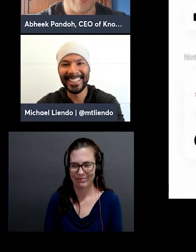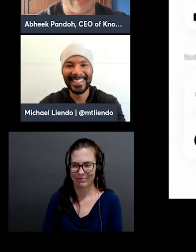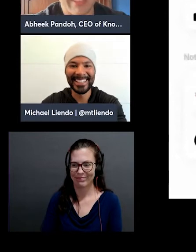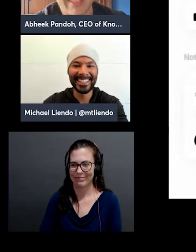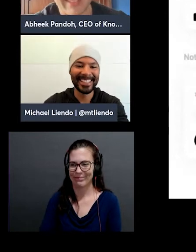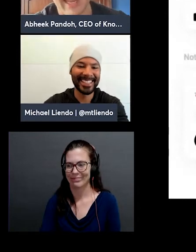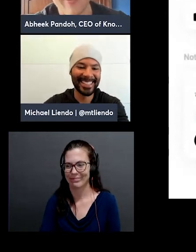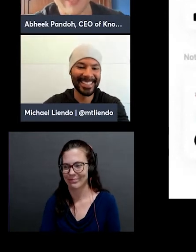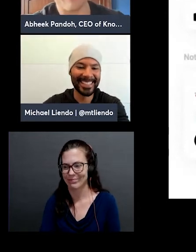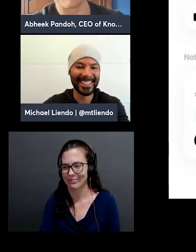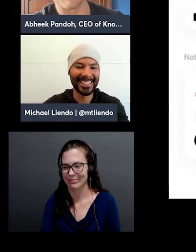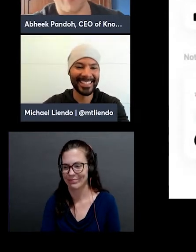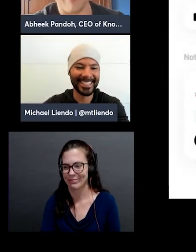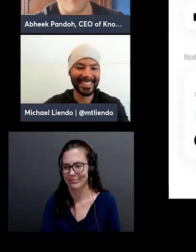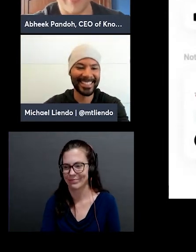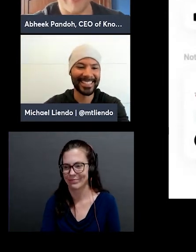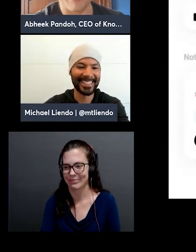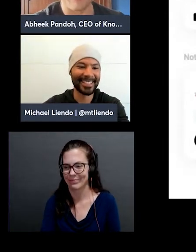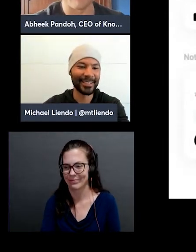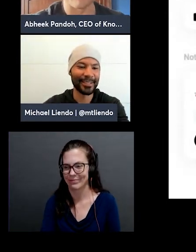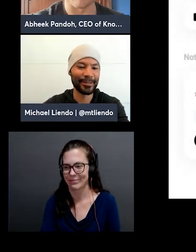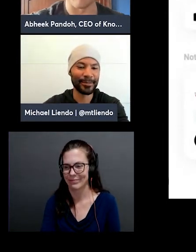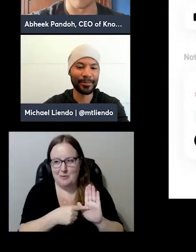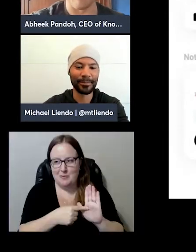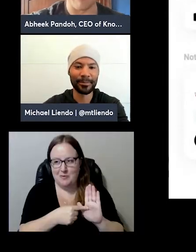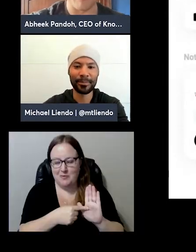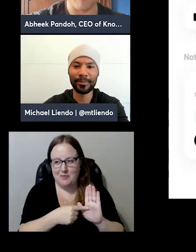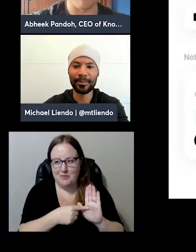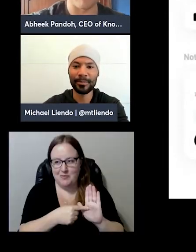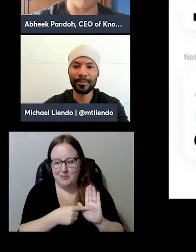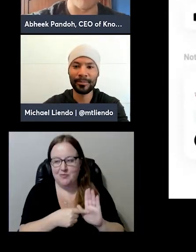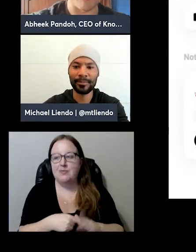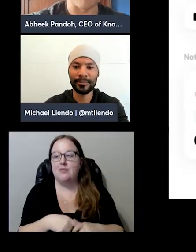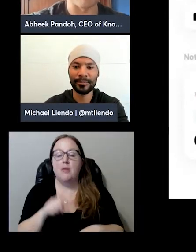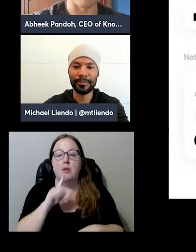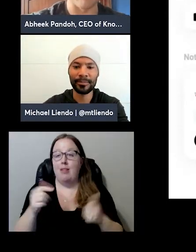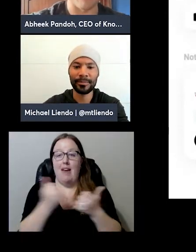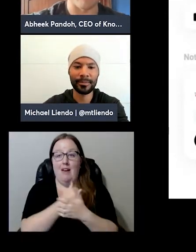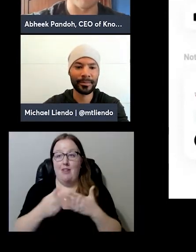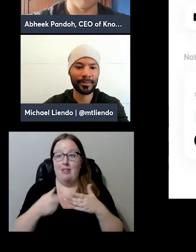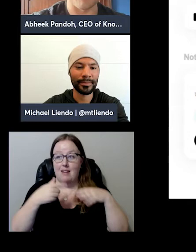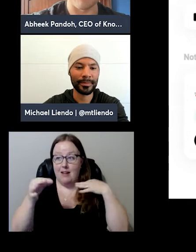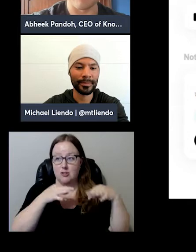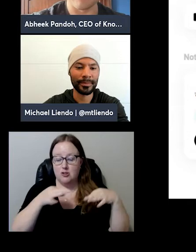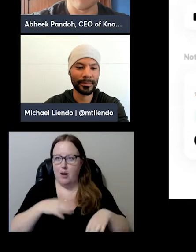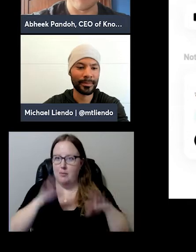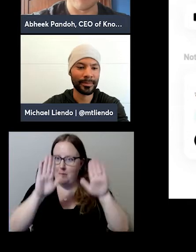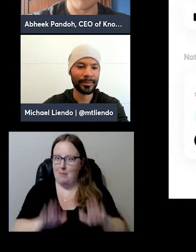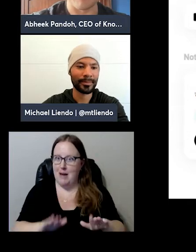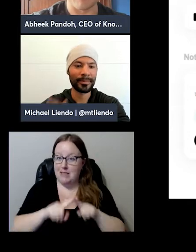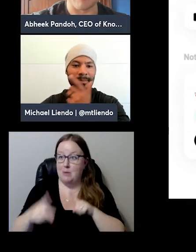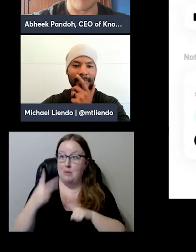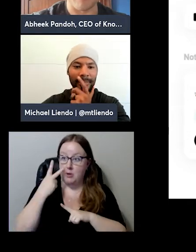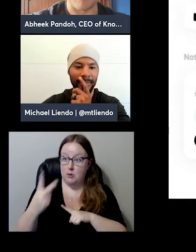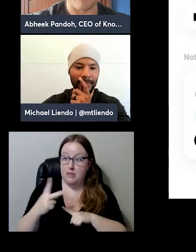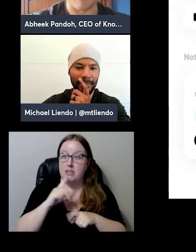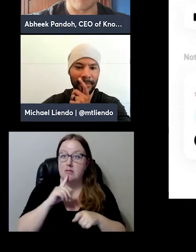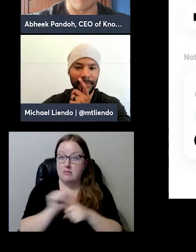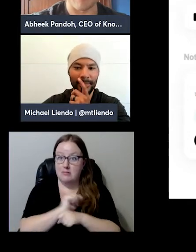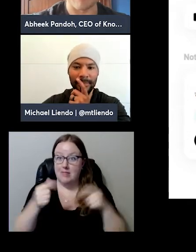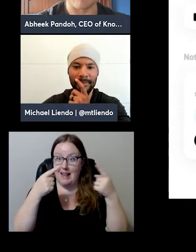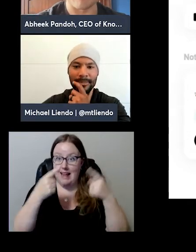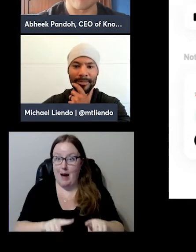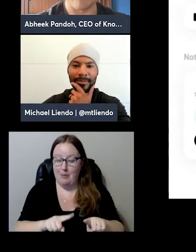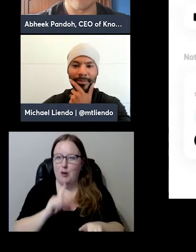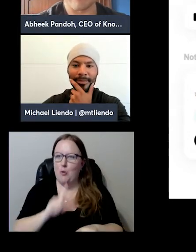It worked. Like everything I've described right now has been pretty magical, but like once you see it in action, that's where things start to come together